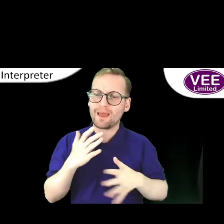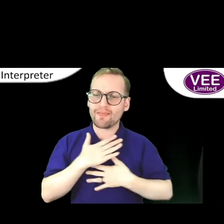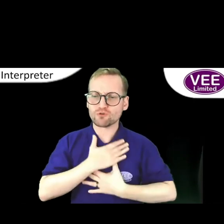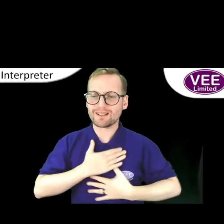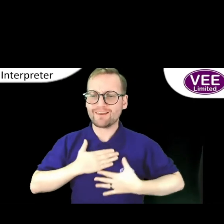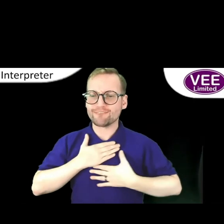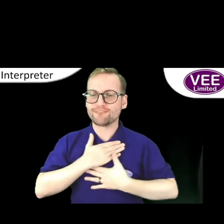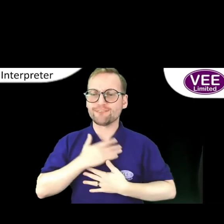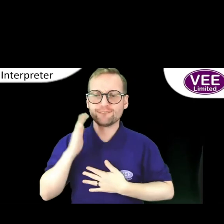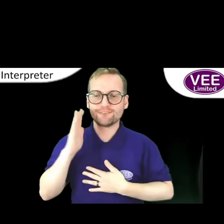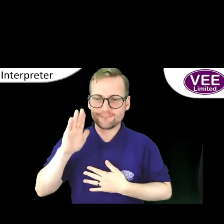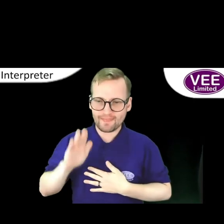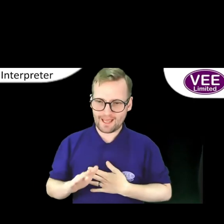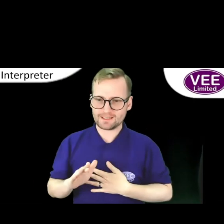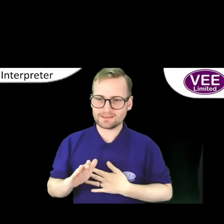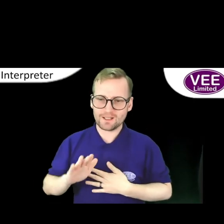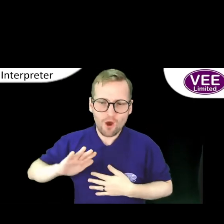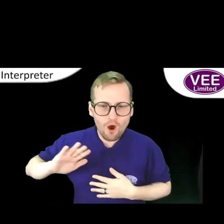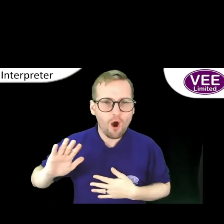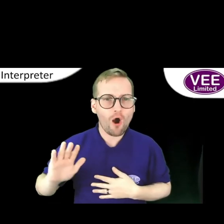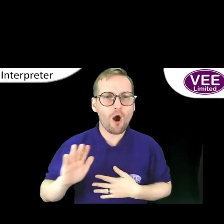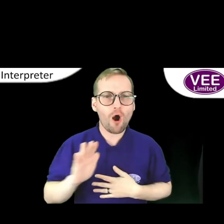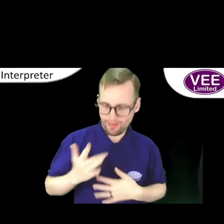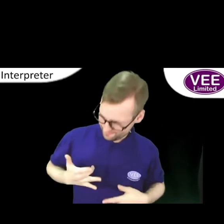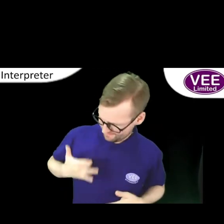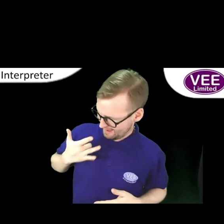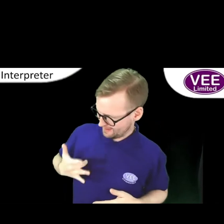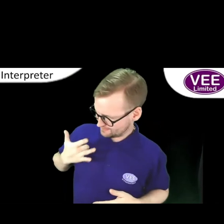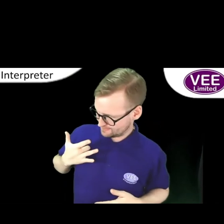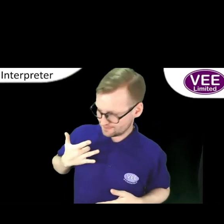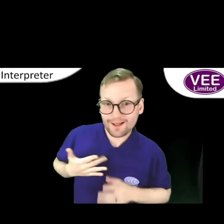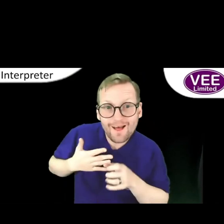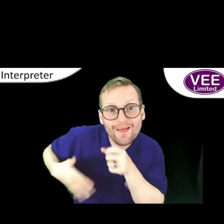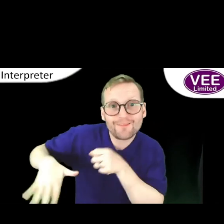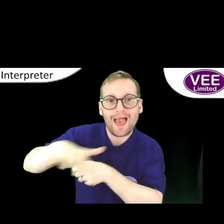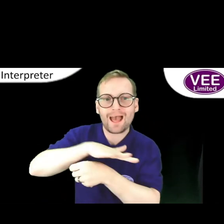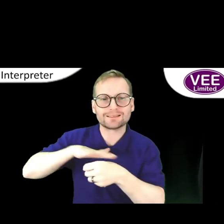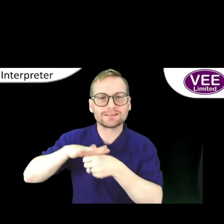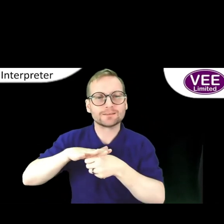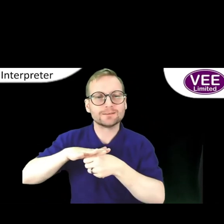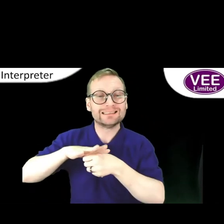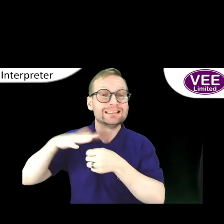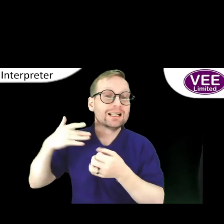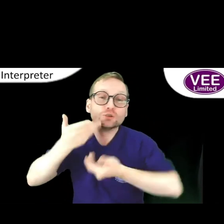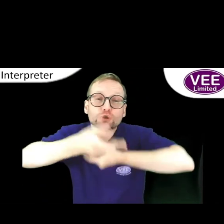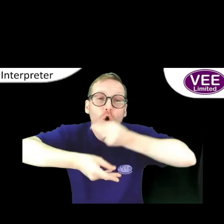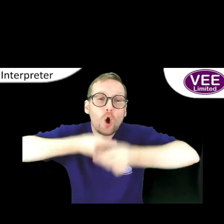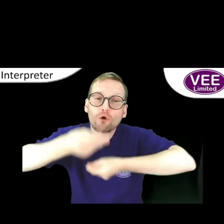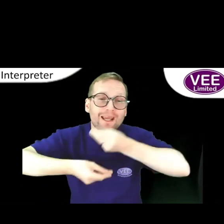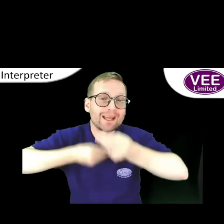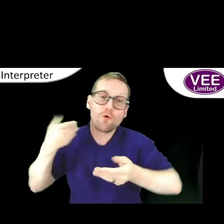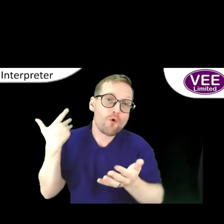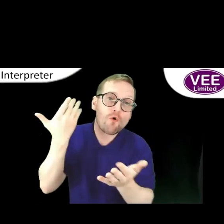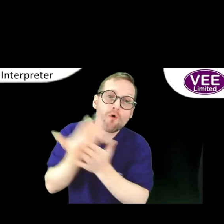all that. For all that and all that, it's coming yet and